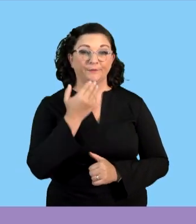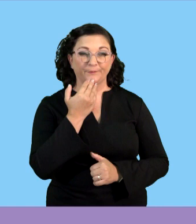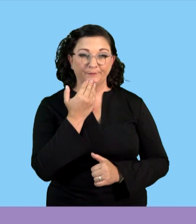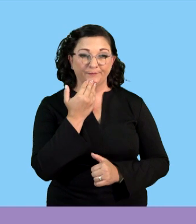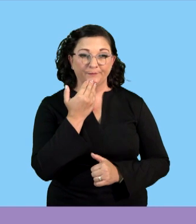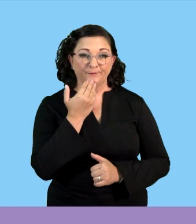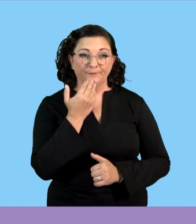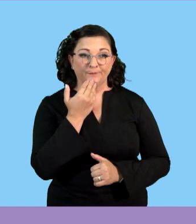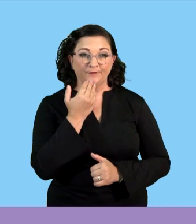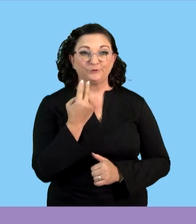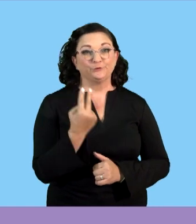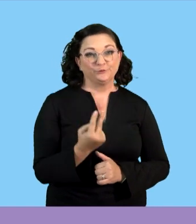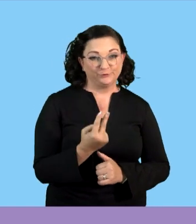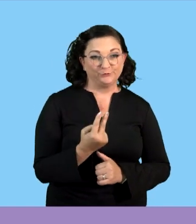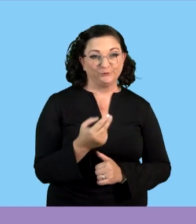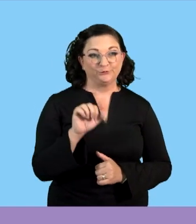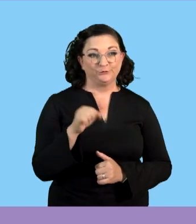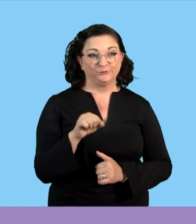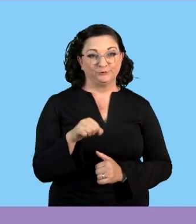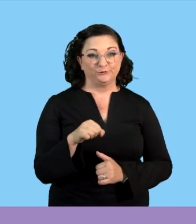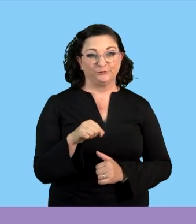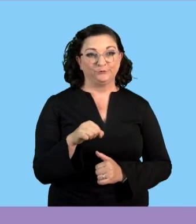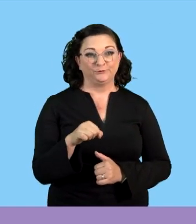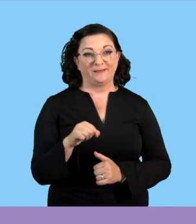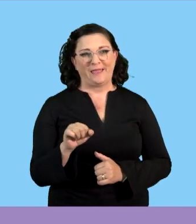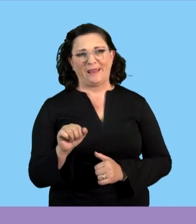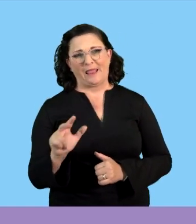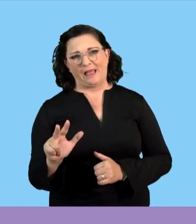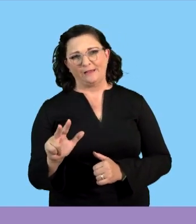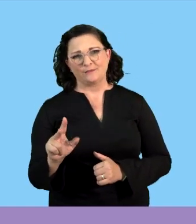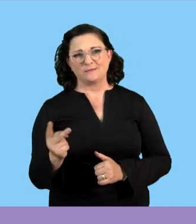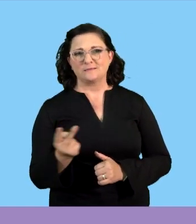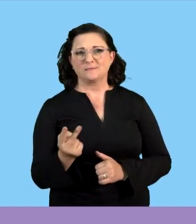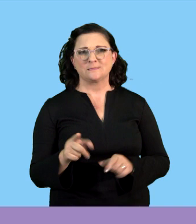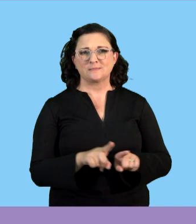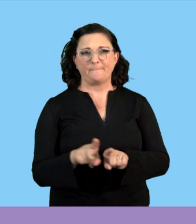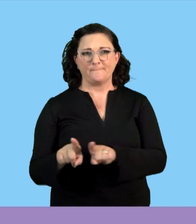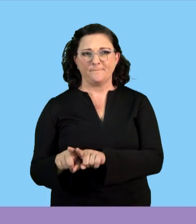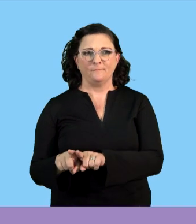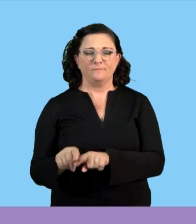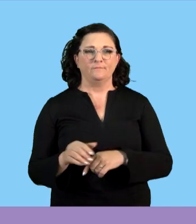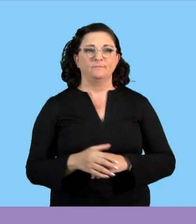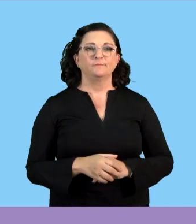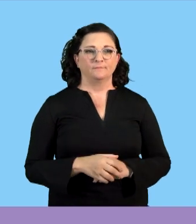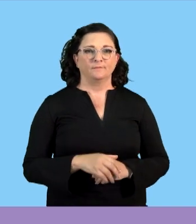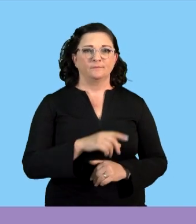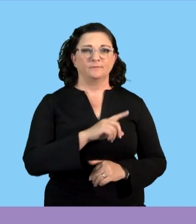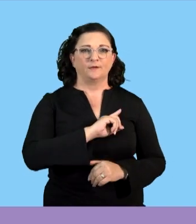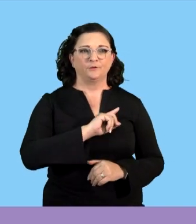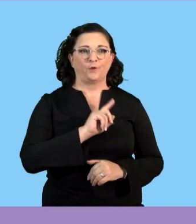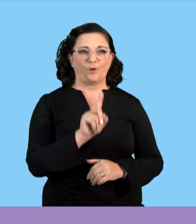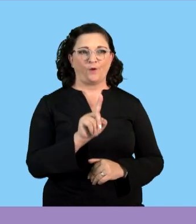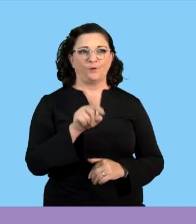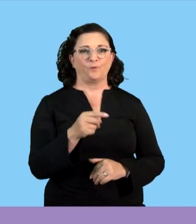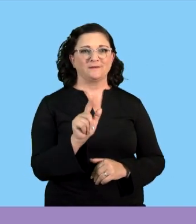Then we have 2 and 8, who are the same height, would be